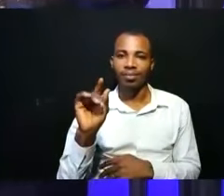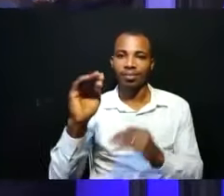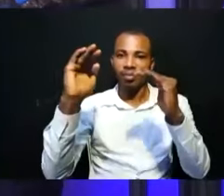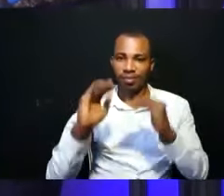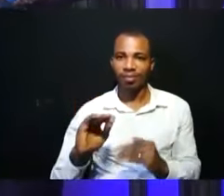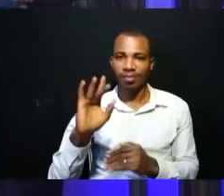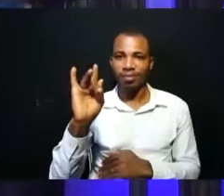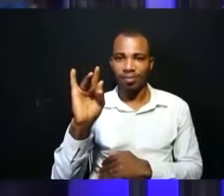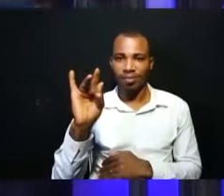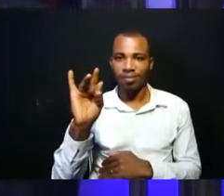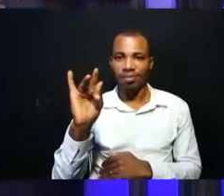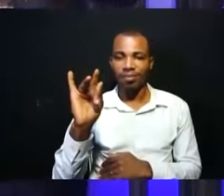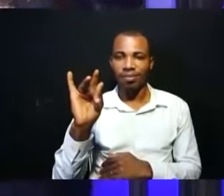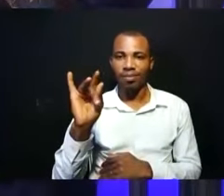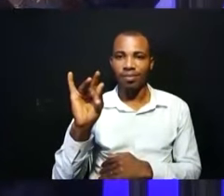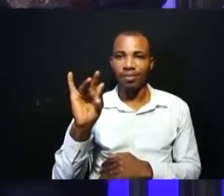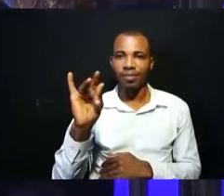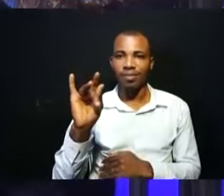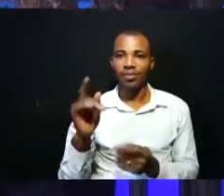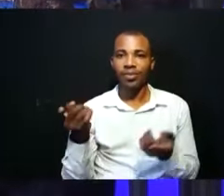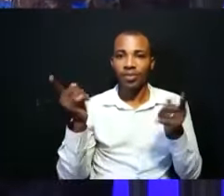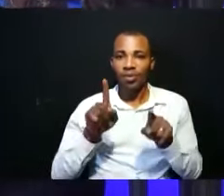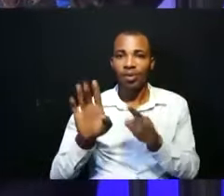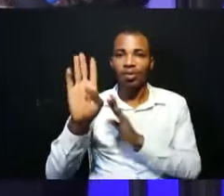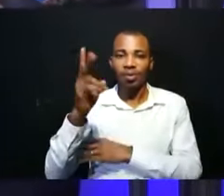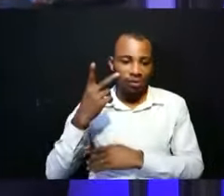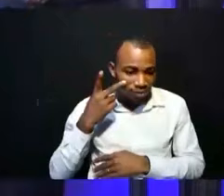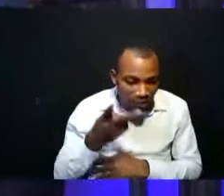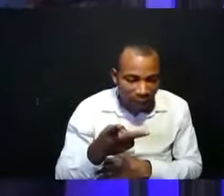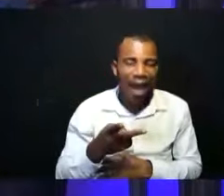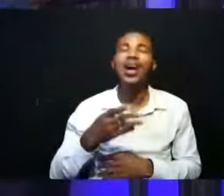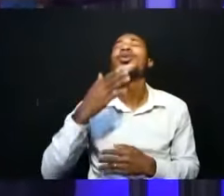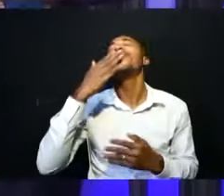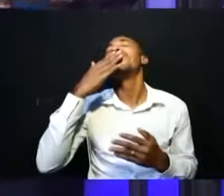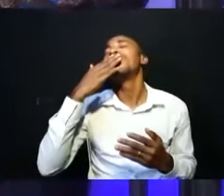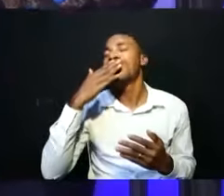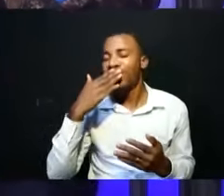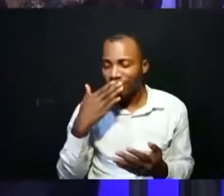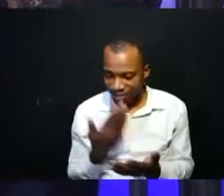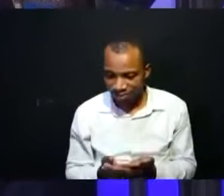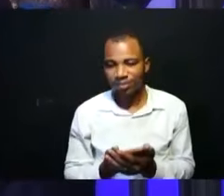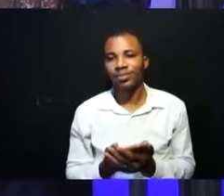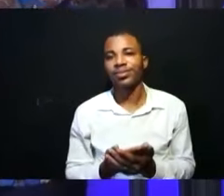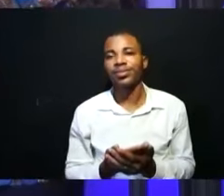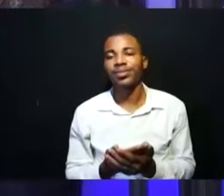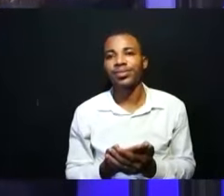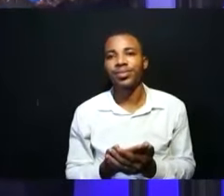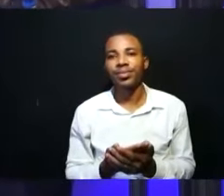It's all about creation. God saw that it was good. Verse